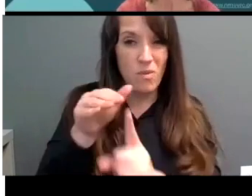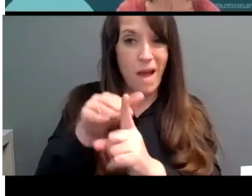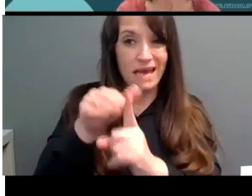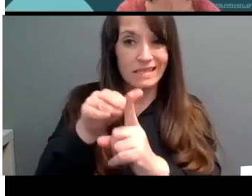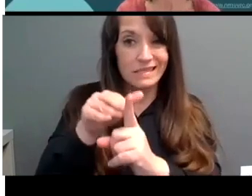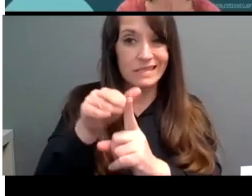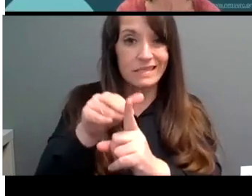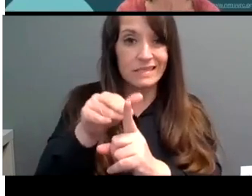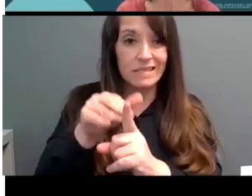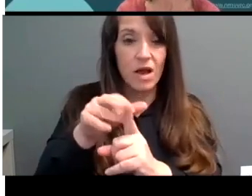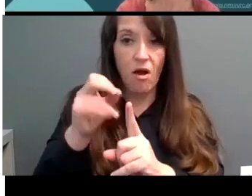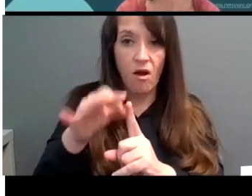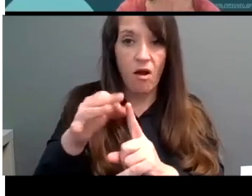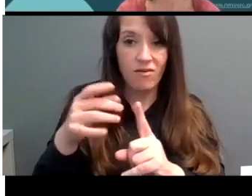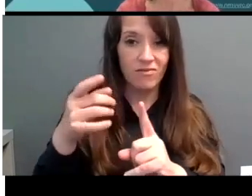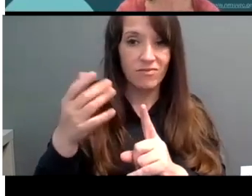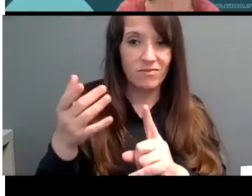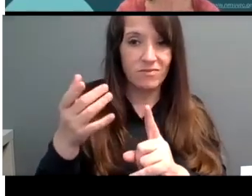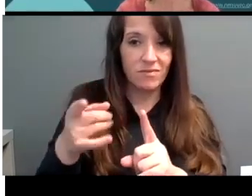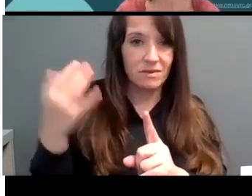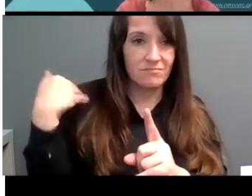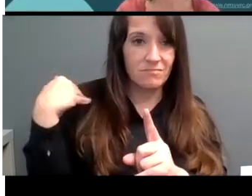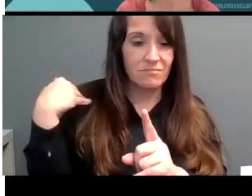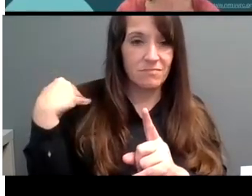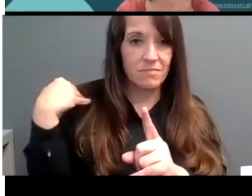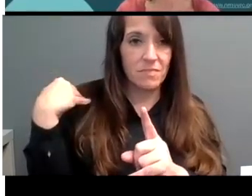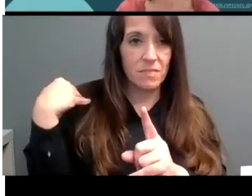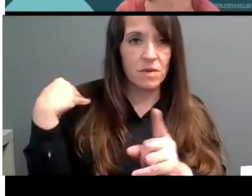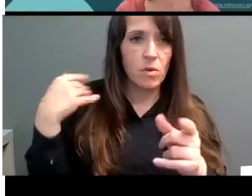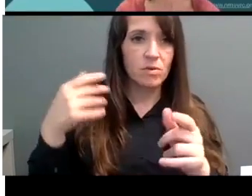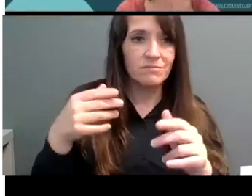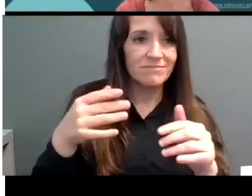reminders. I think one more slide there.